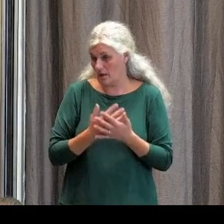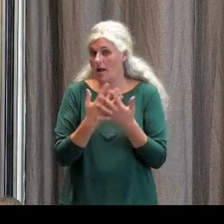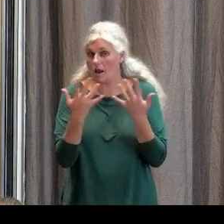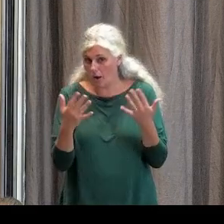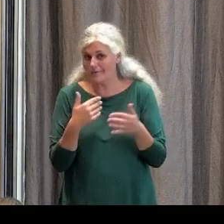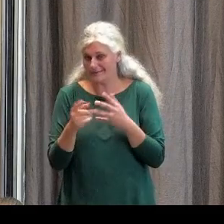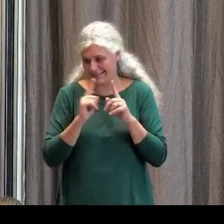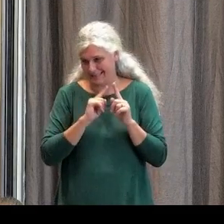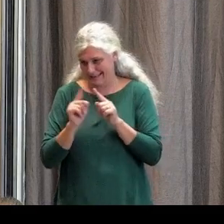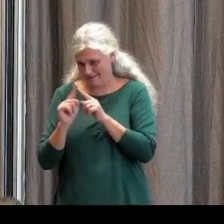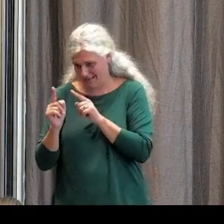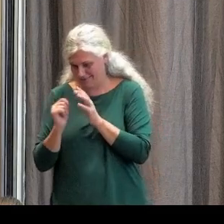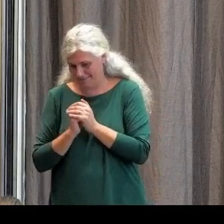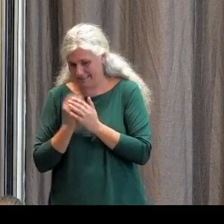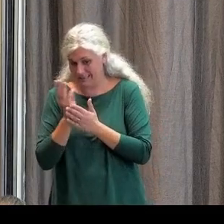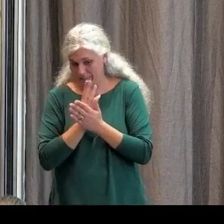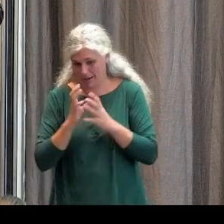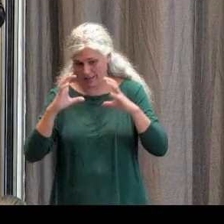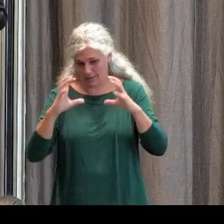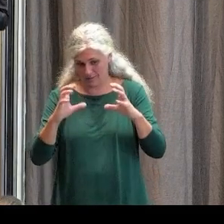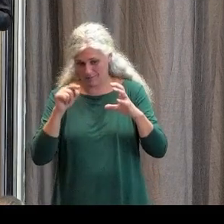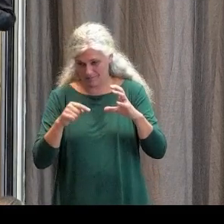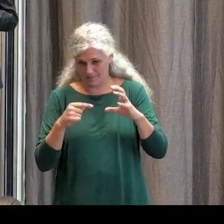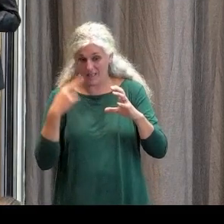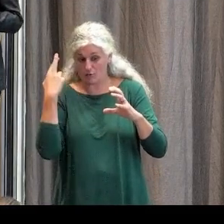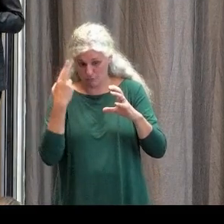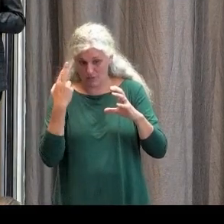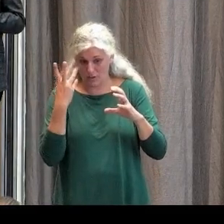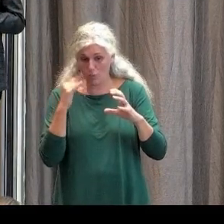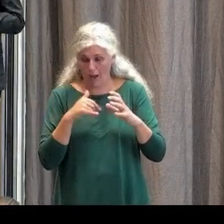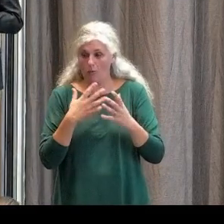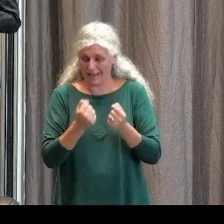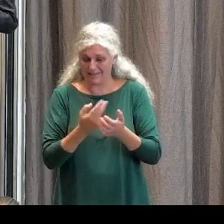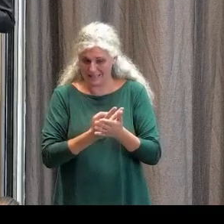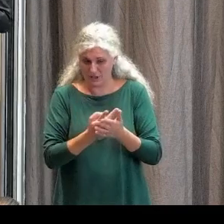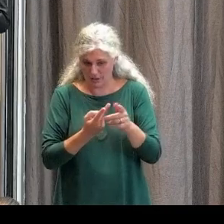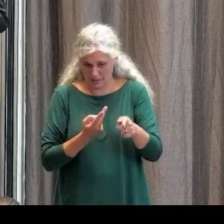things are different within this part of the brain that's causing the seizure.